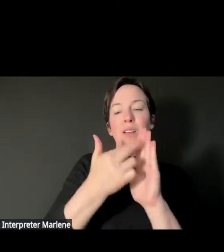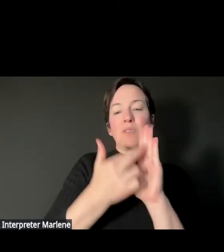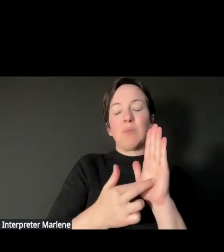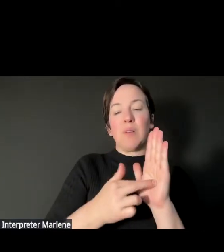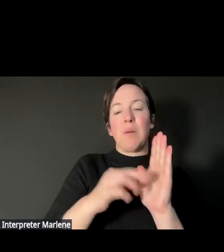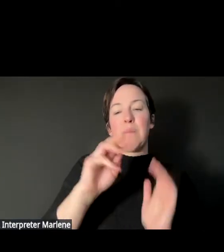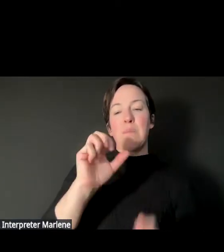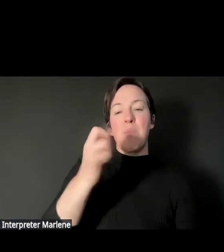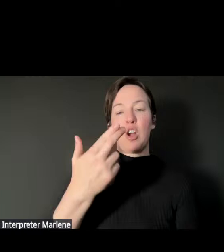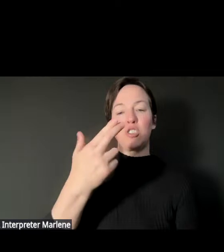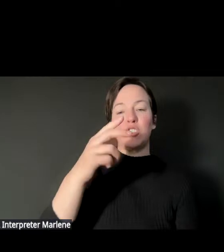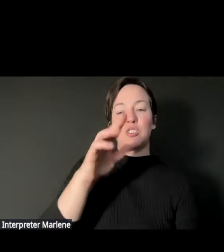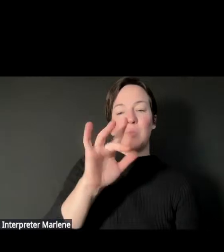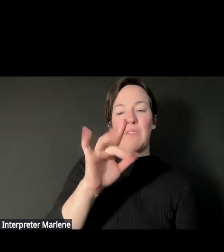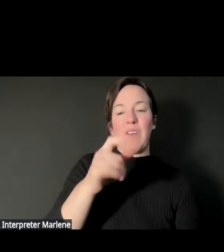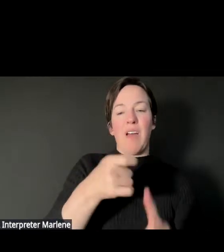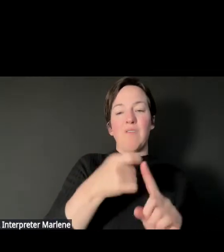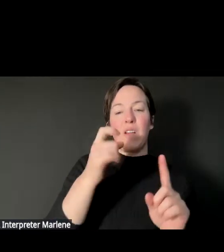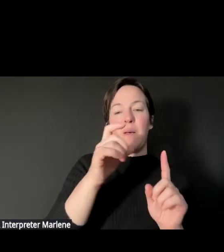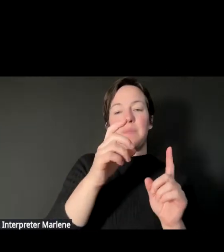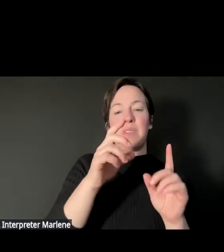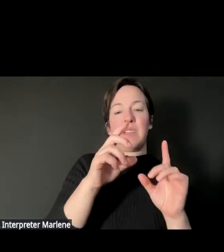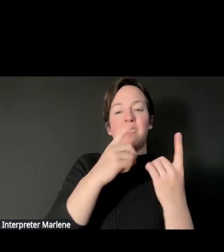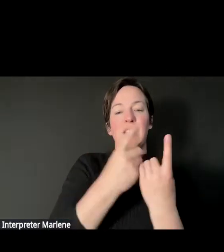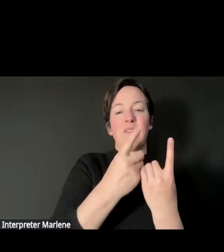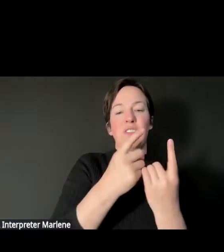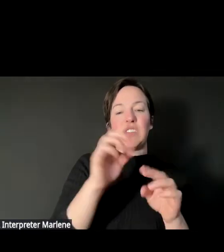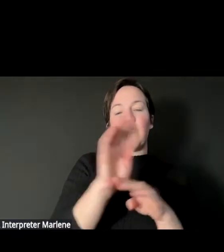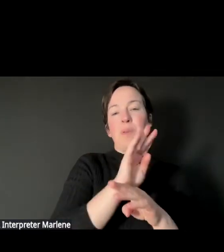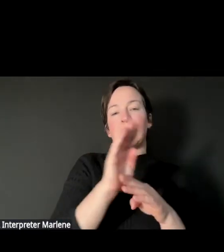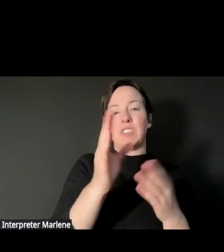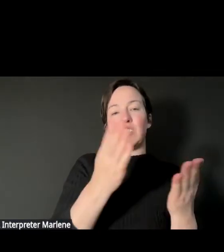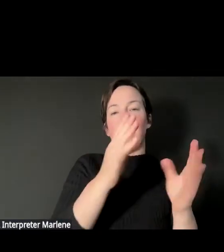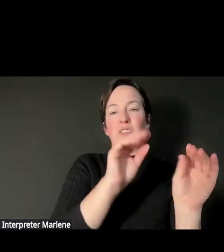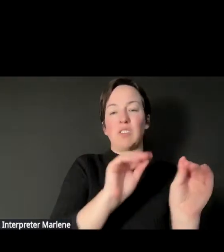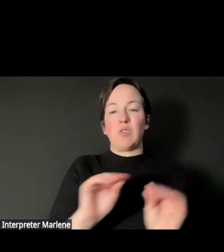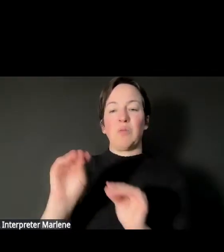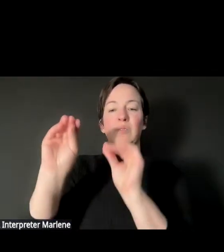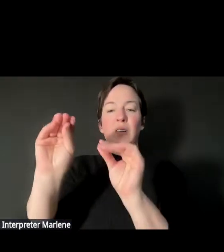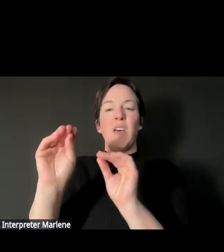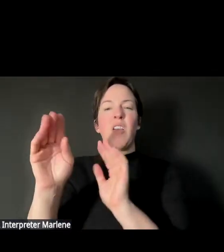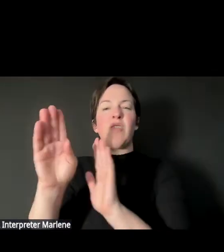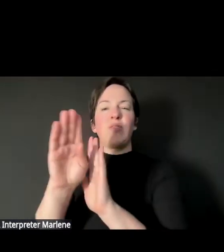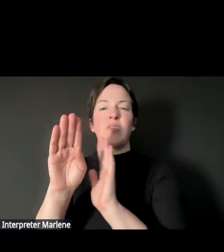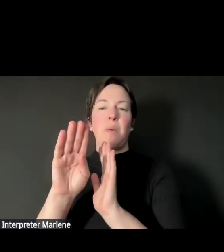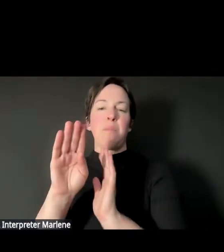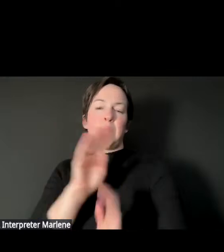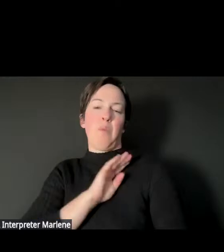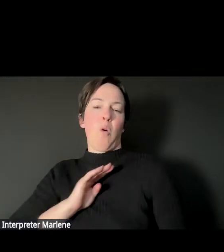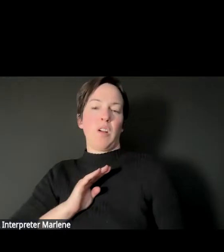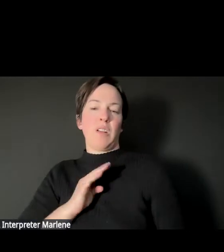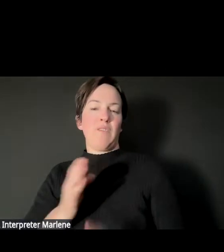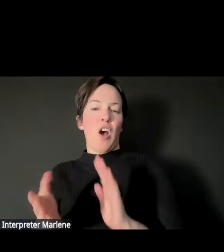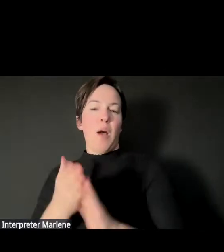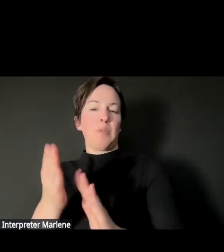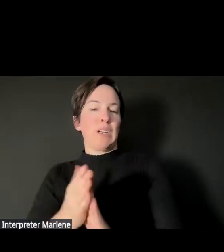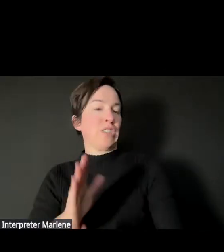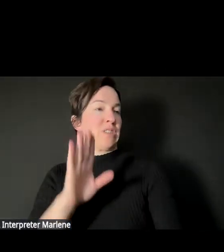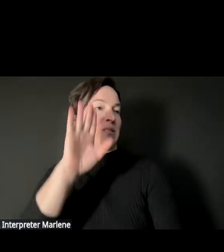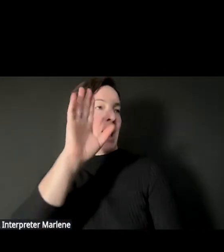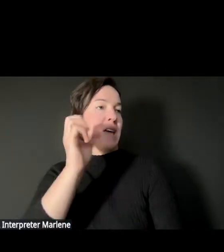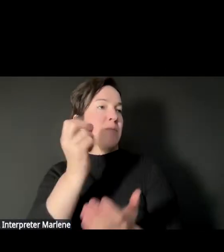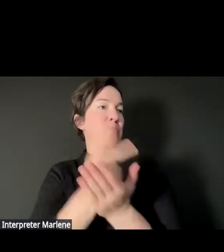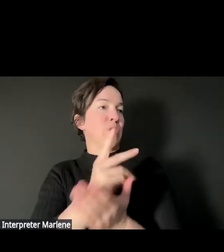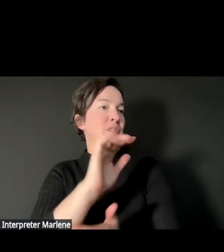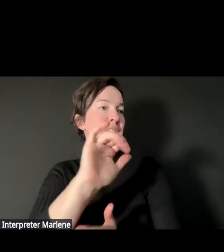the Division of Business Services to Board Operations. Correct. So that's an amendment. I'll make a motion to approve the agenda as